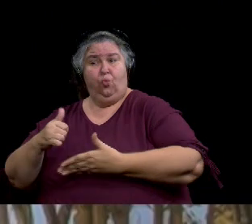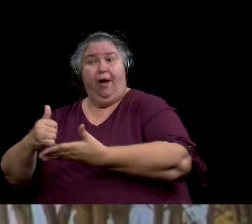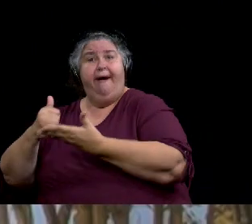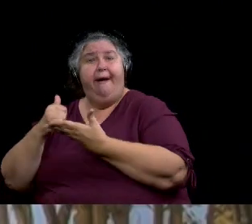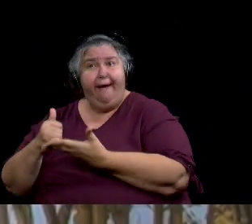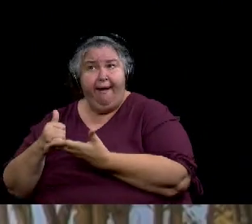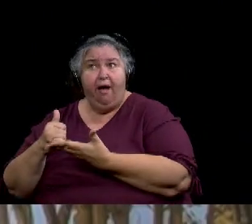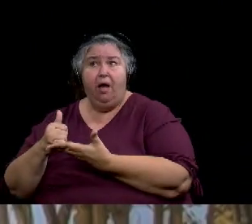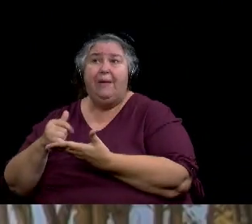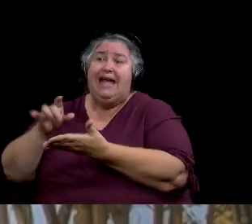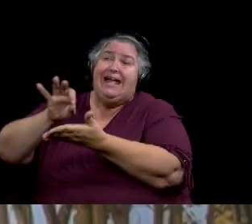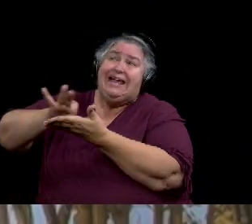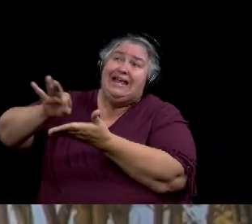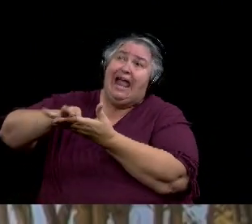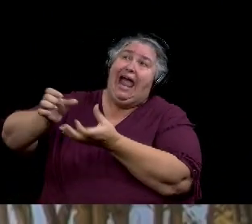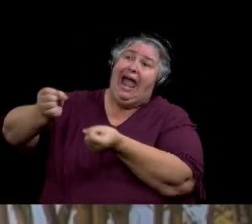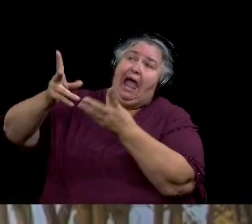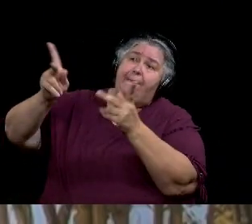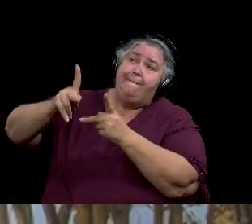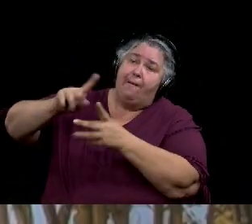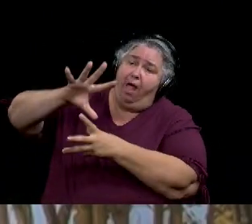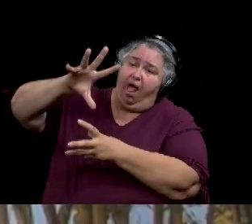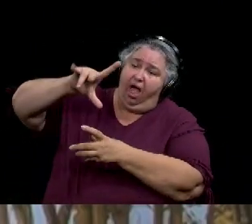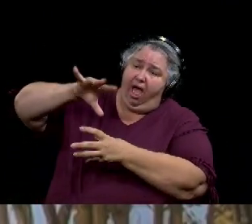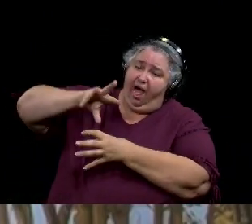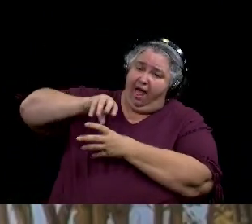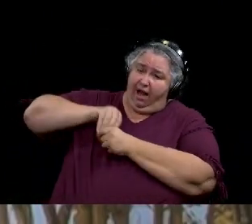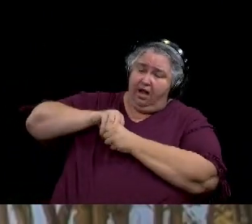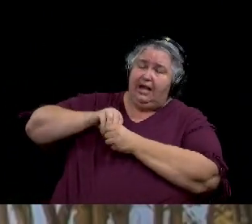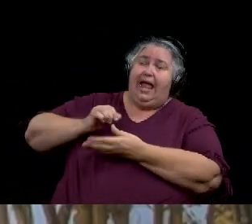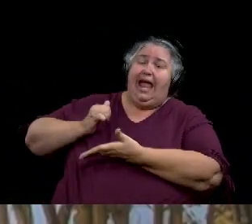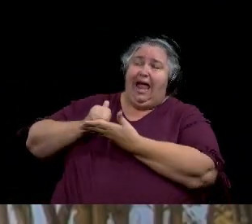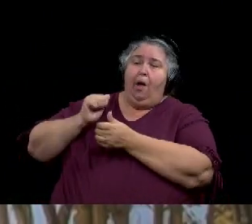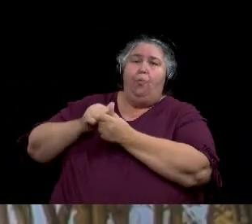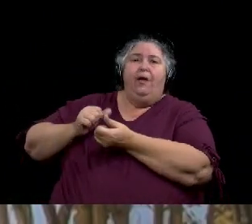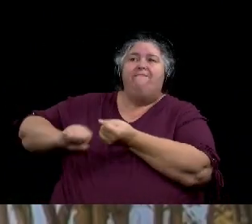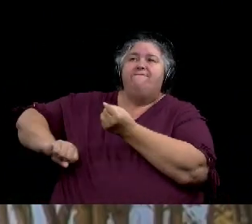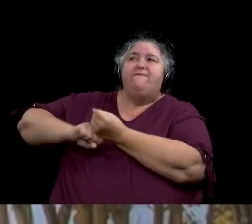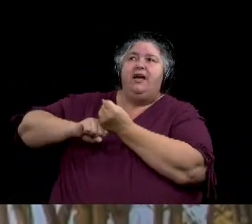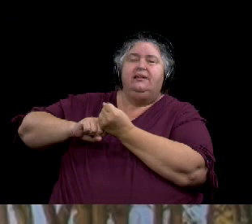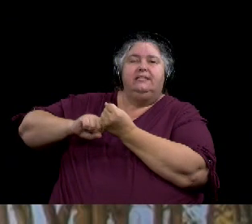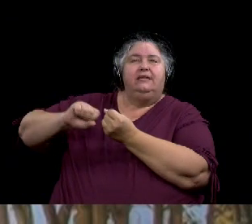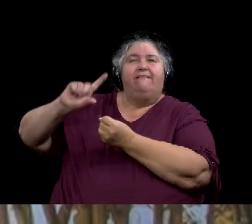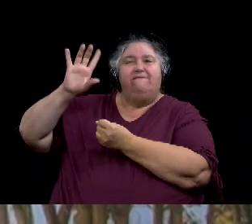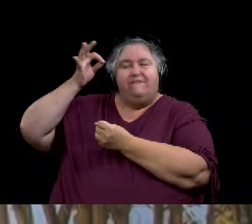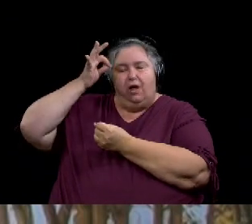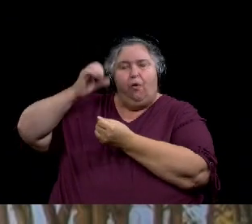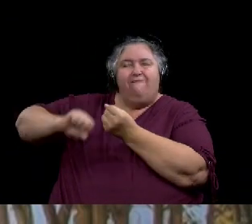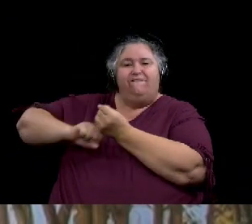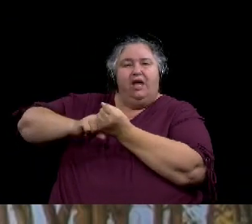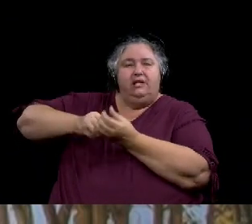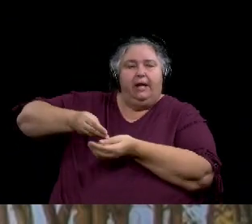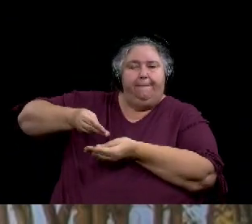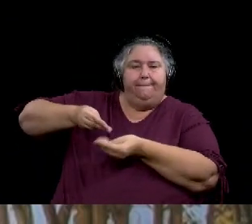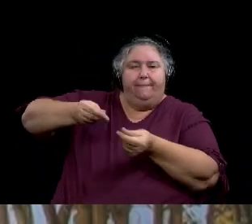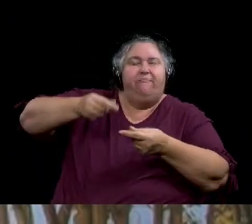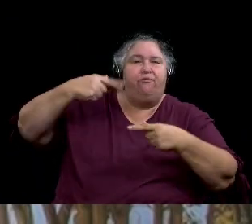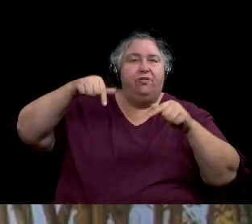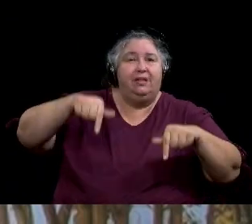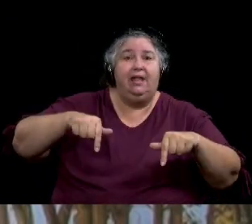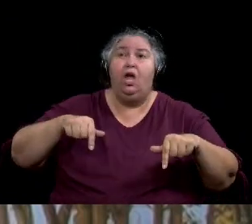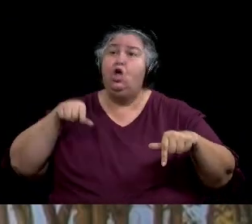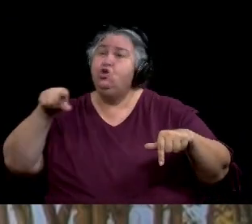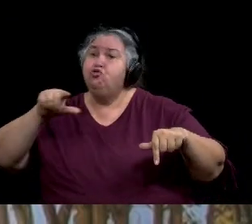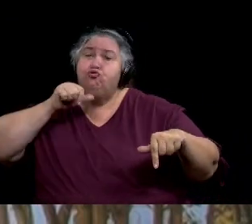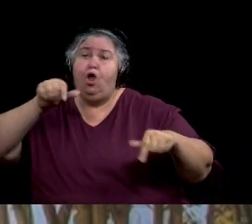funding as well as representation at the local, state, and federal levels for the next 10 years. Every person who is not counted in our community will cost our